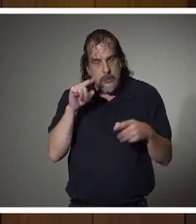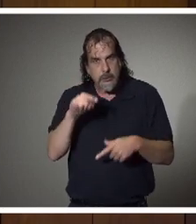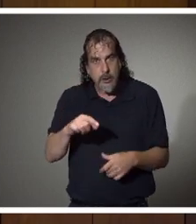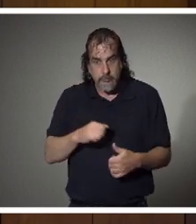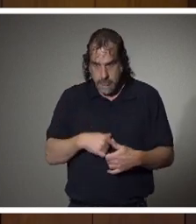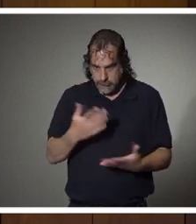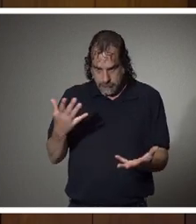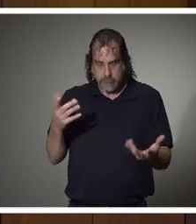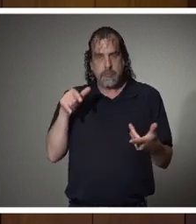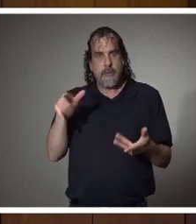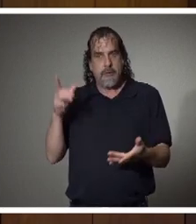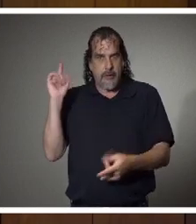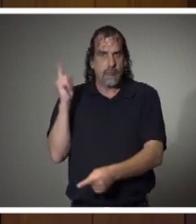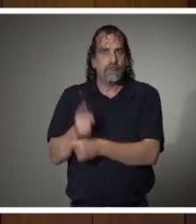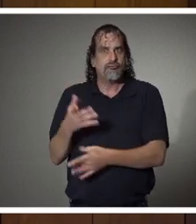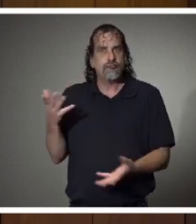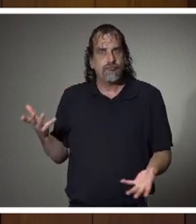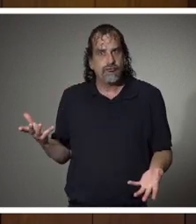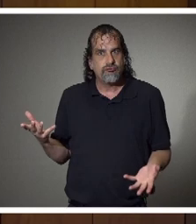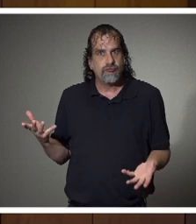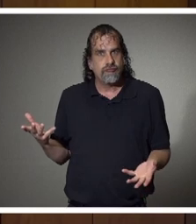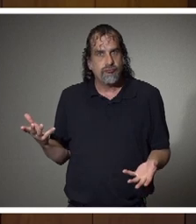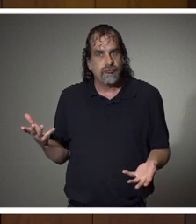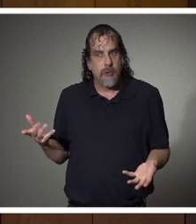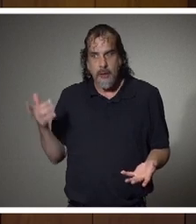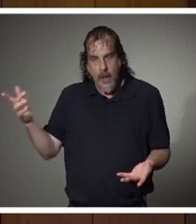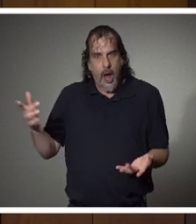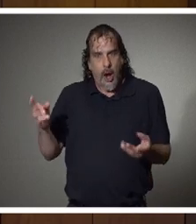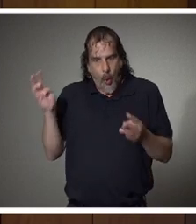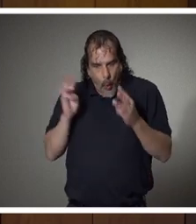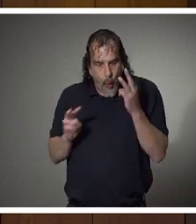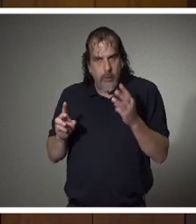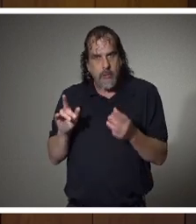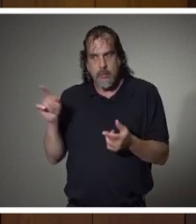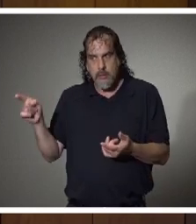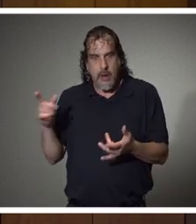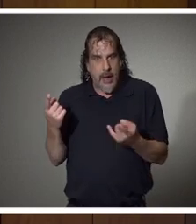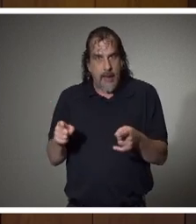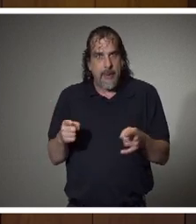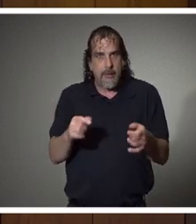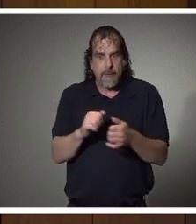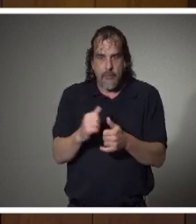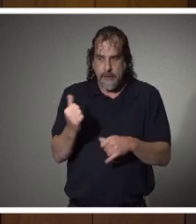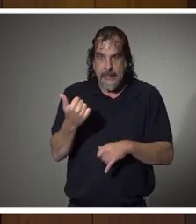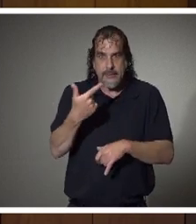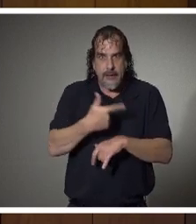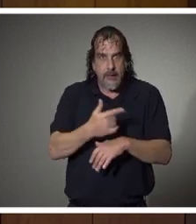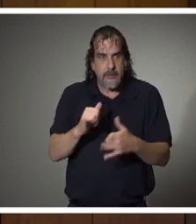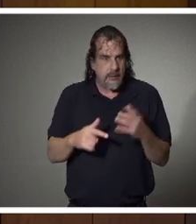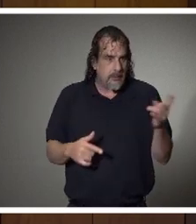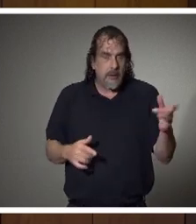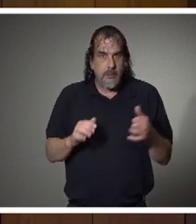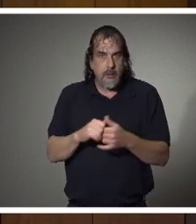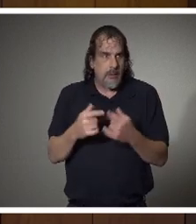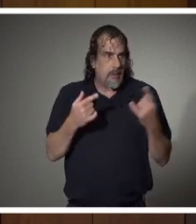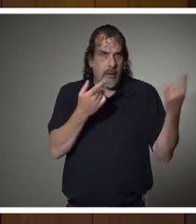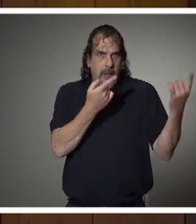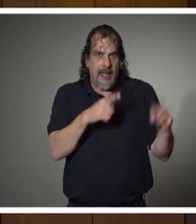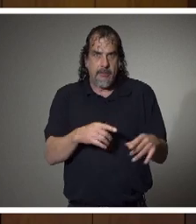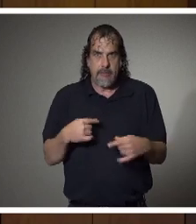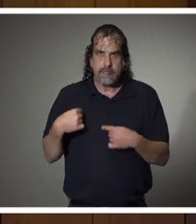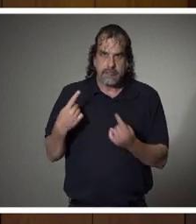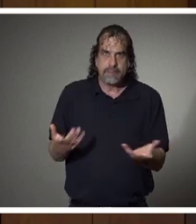so much of what they were concerned about happening over a 10 to 15 day period is what we've seen over the